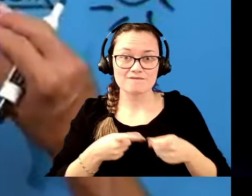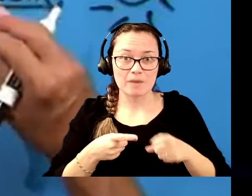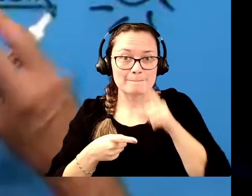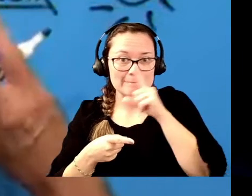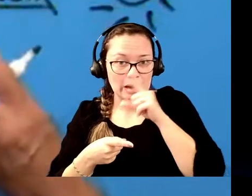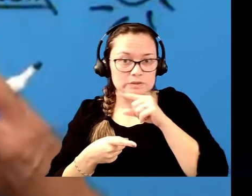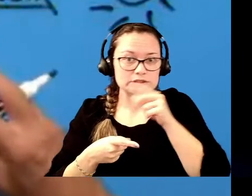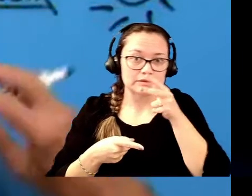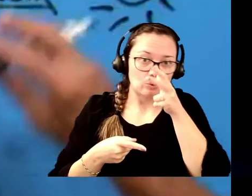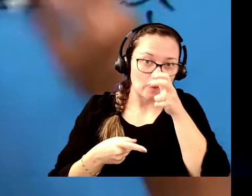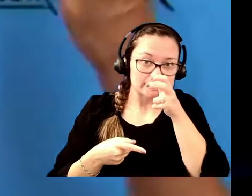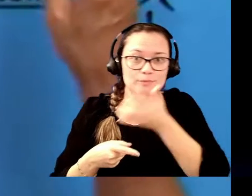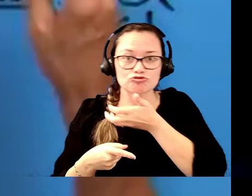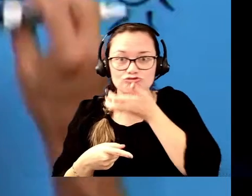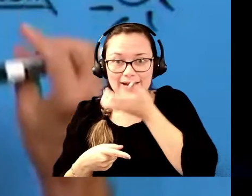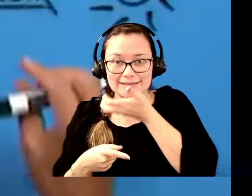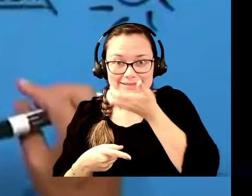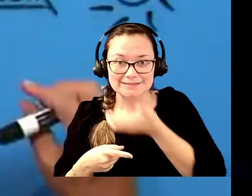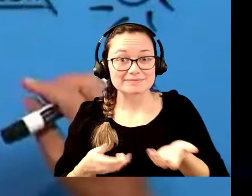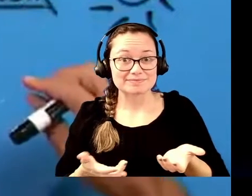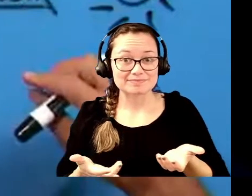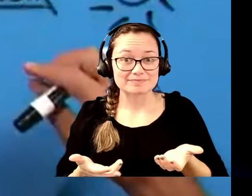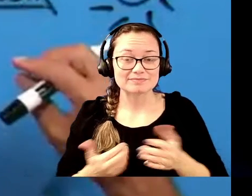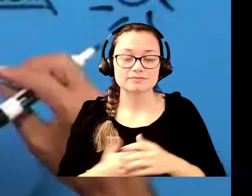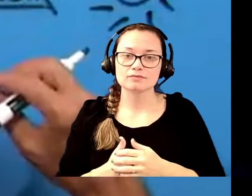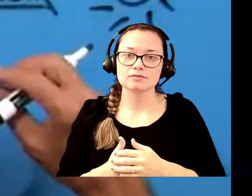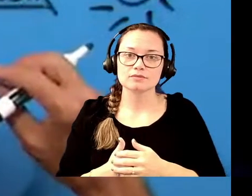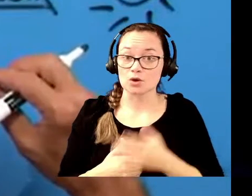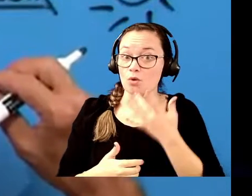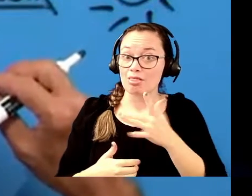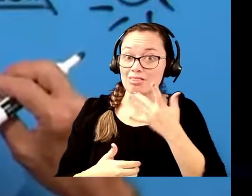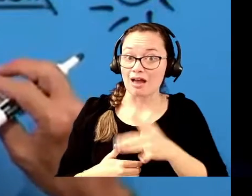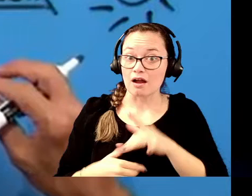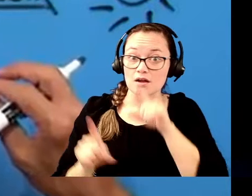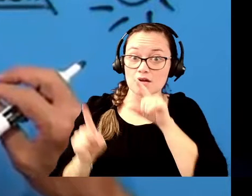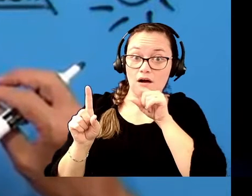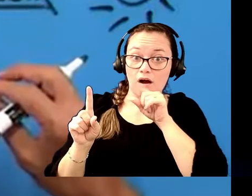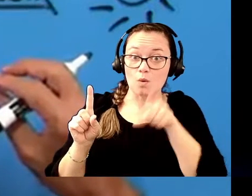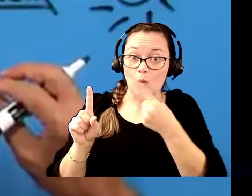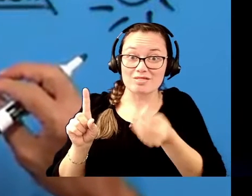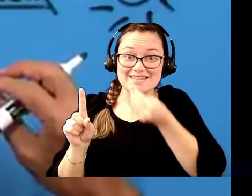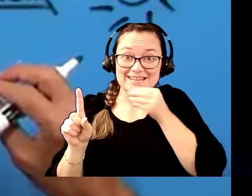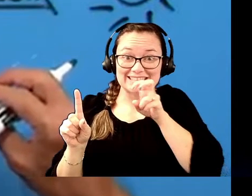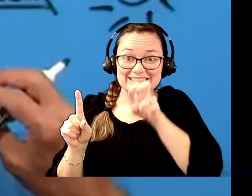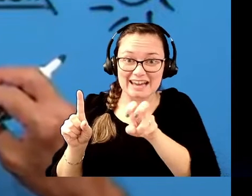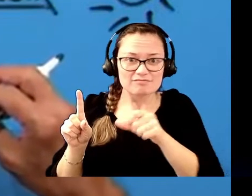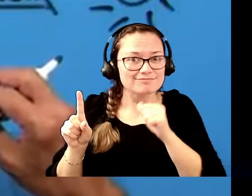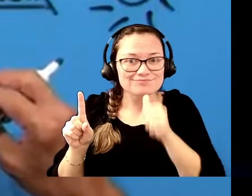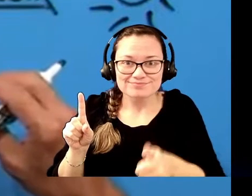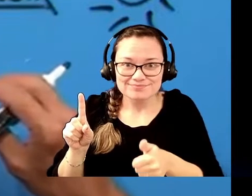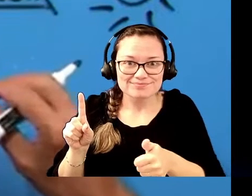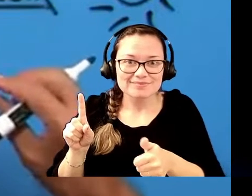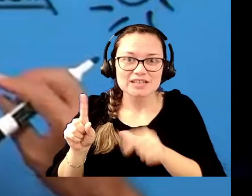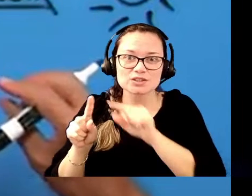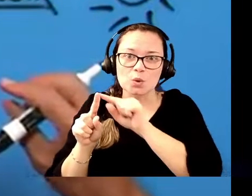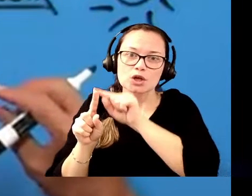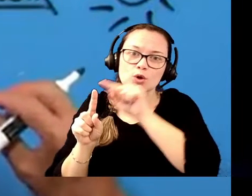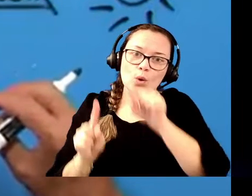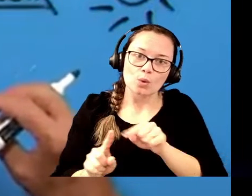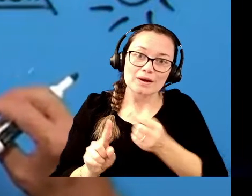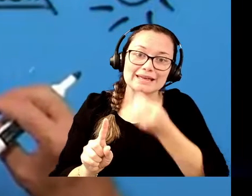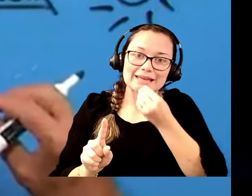it. Okay, so luckily for the hawk, it doesn't have to eat just snakes. It could come down here to this level and it